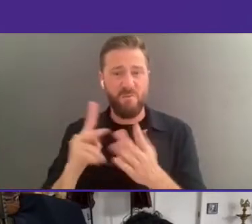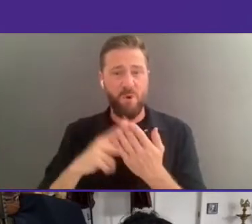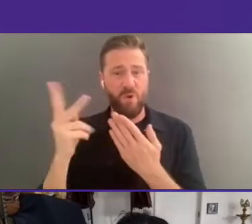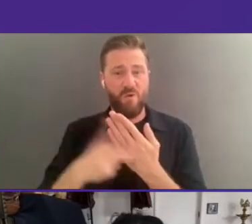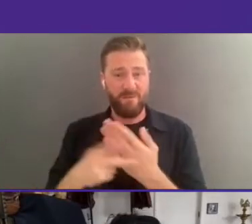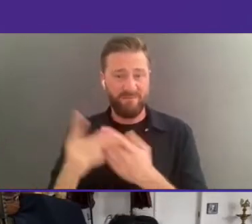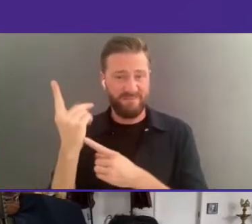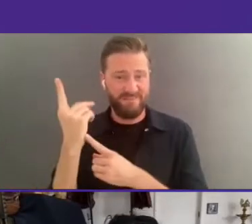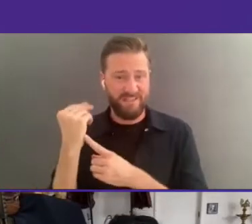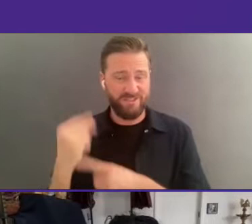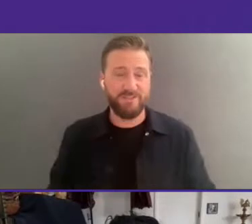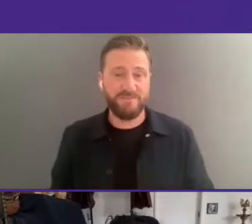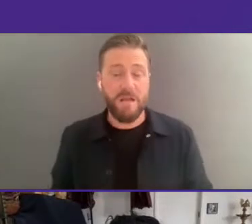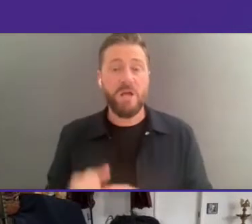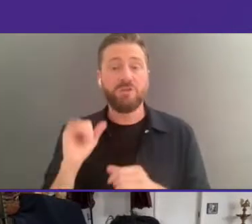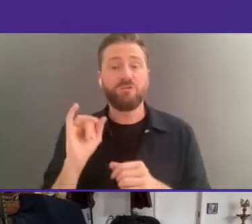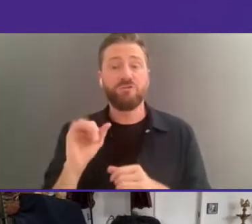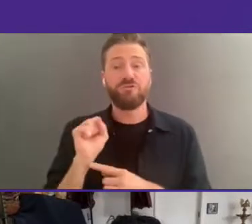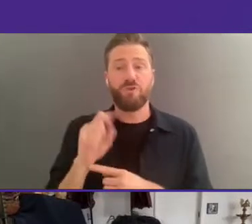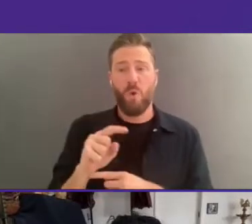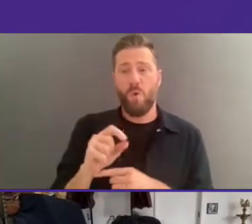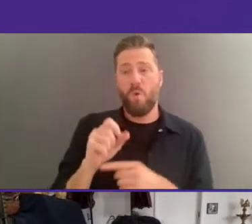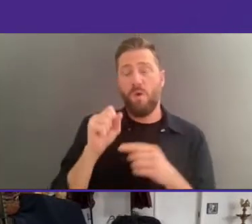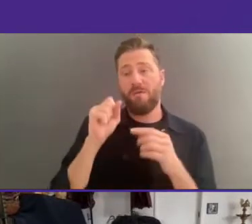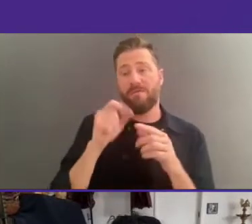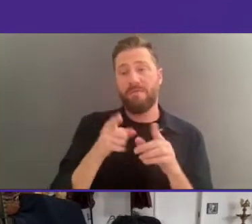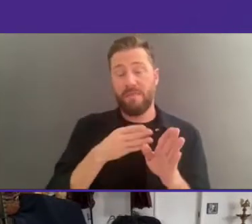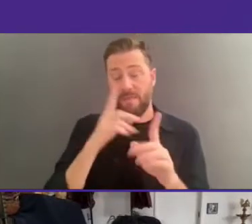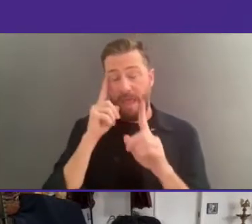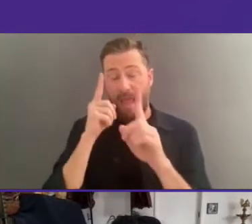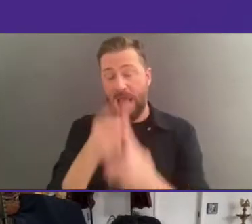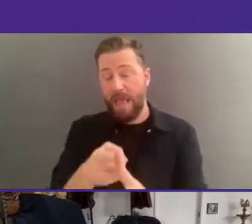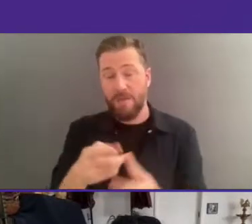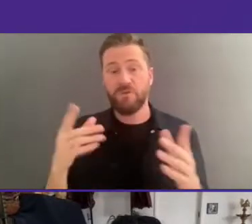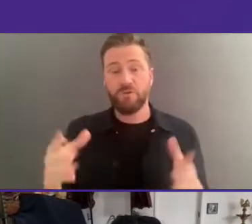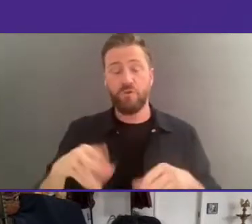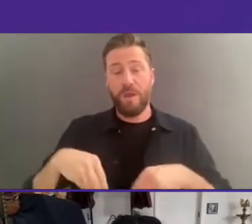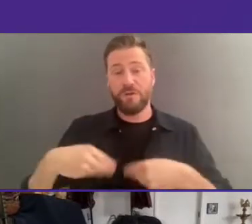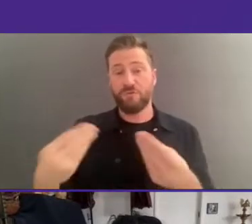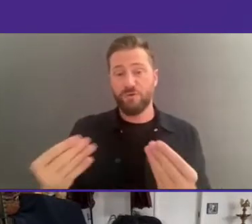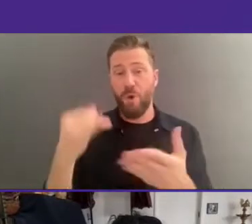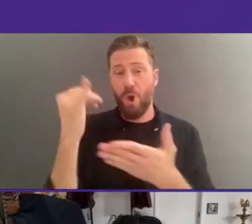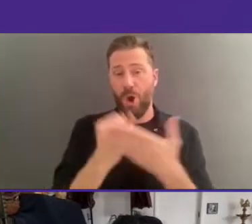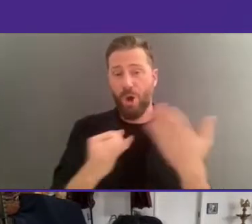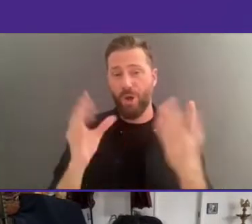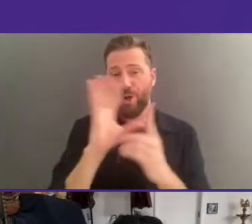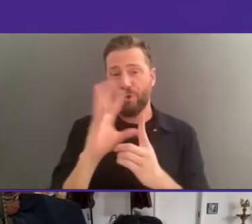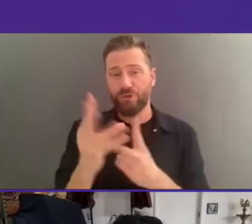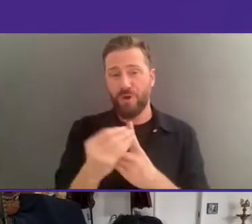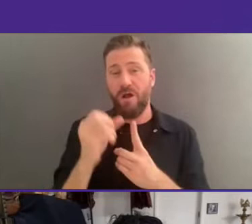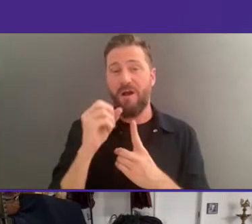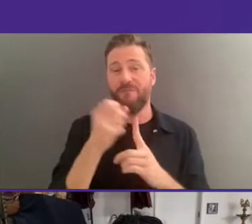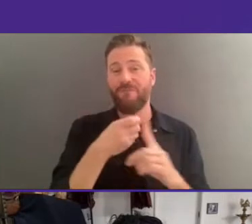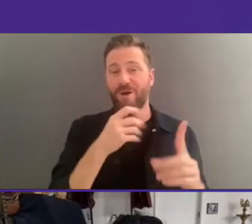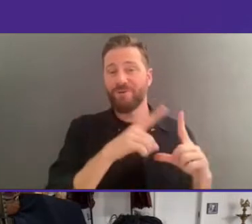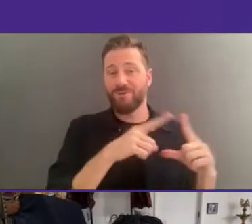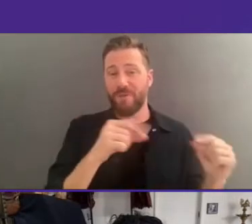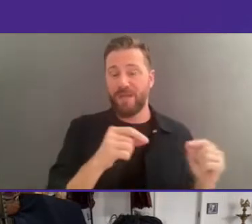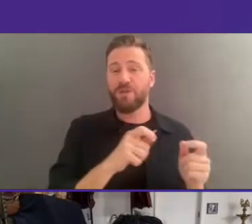The aim is to introduce the art and culture of Japan using specific